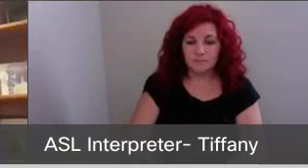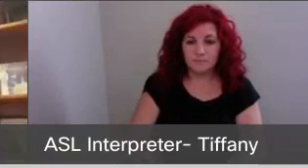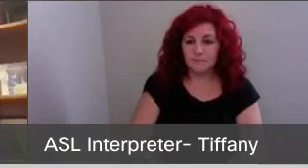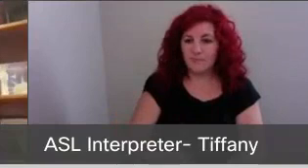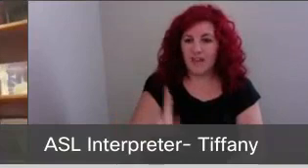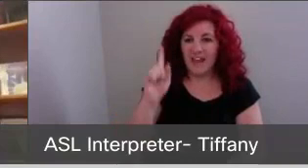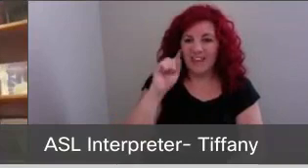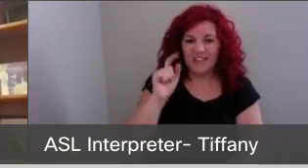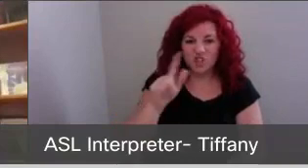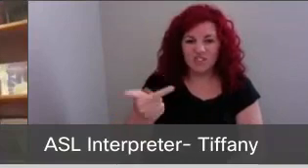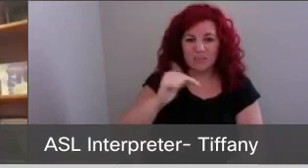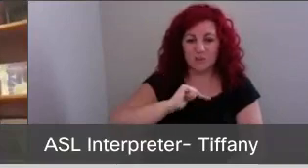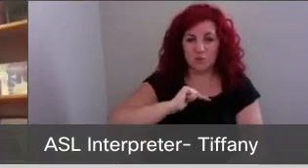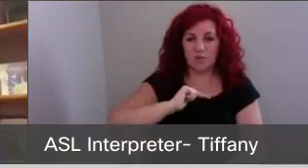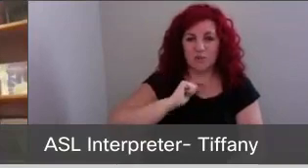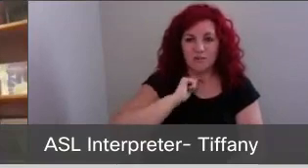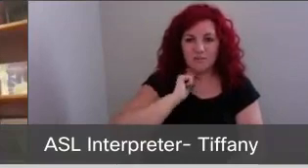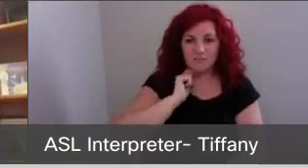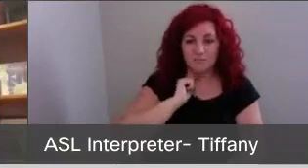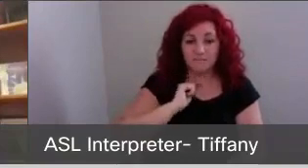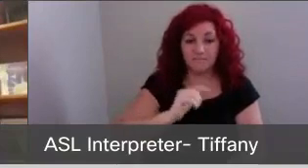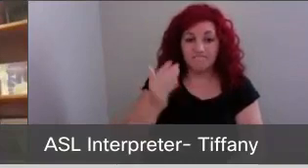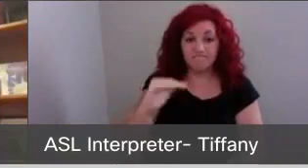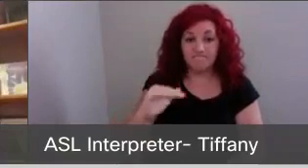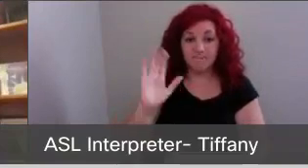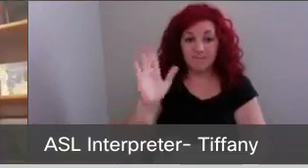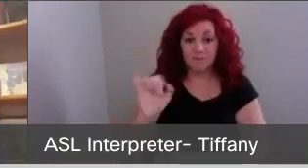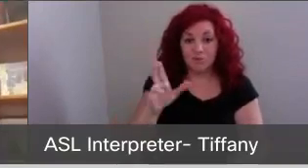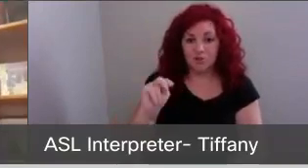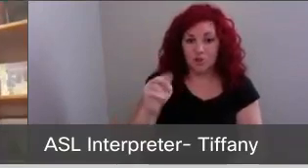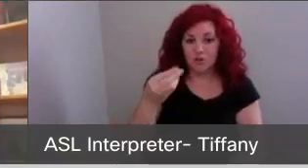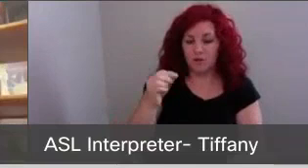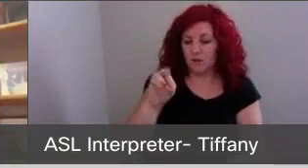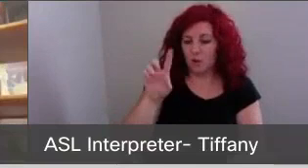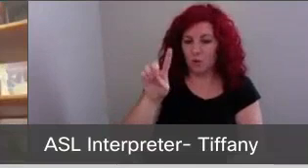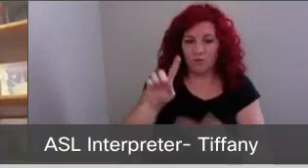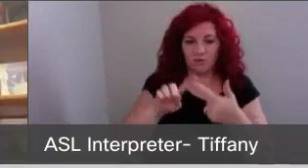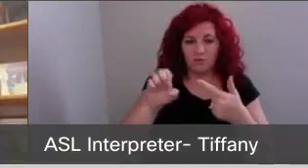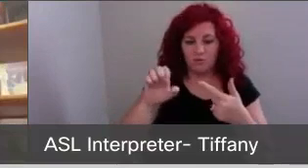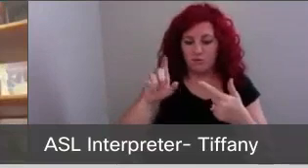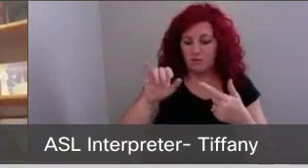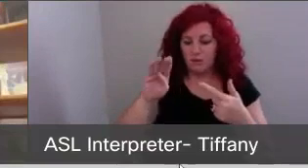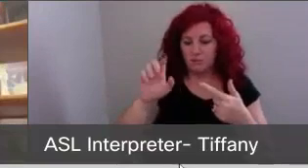I think she sent it back to us. So our next speaker is John Howard, followed by Elizabeth Spetz.